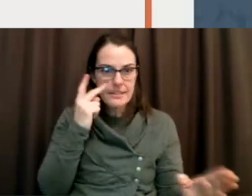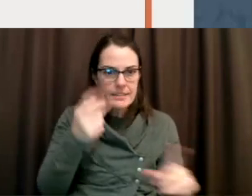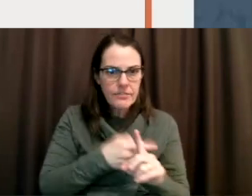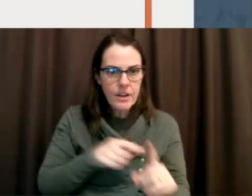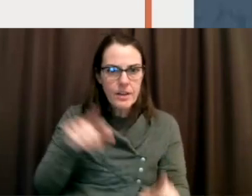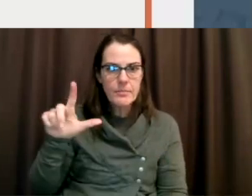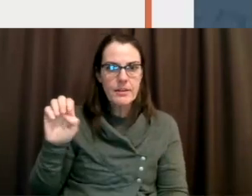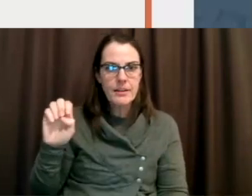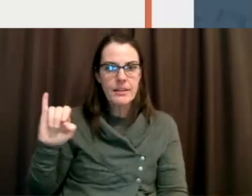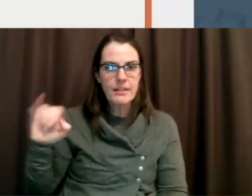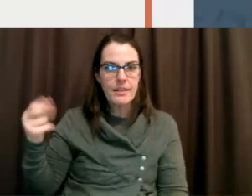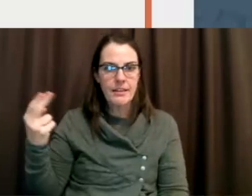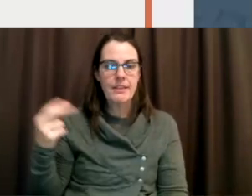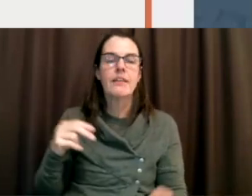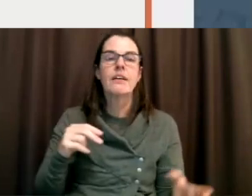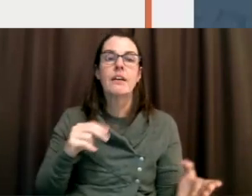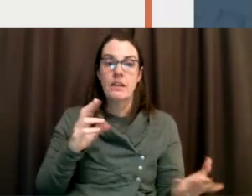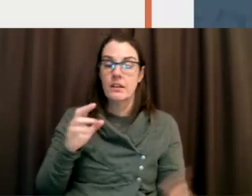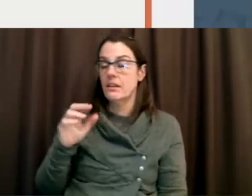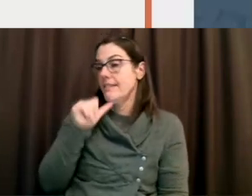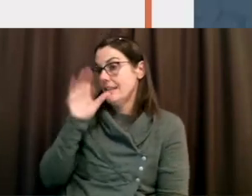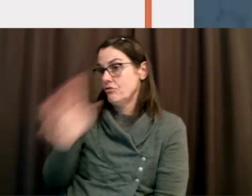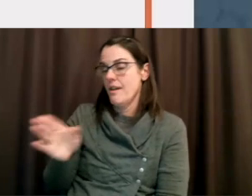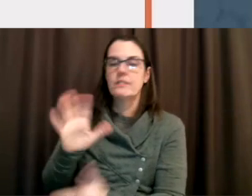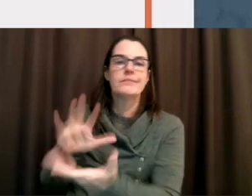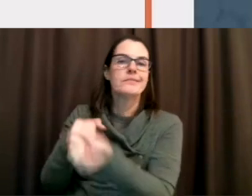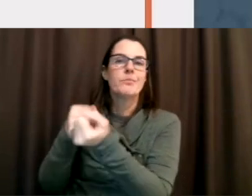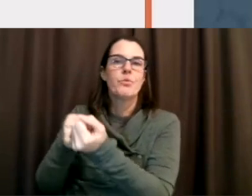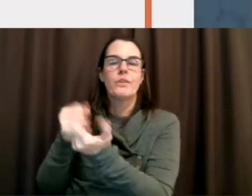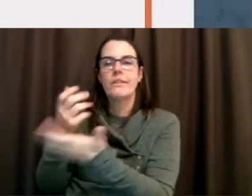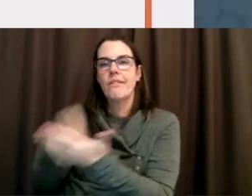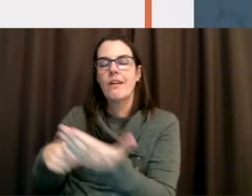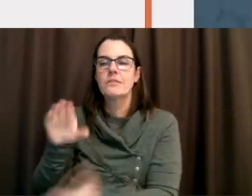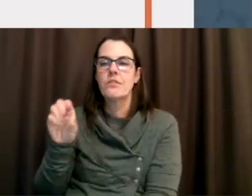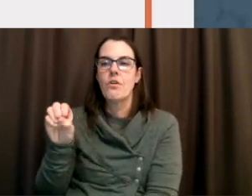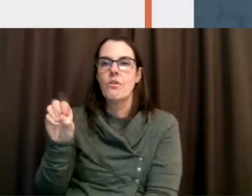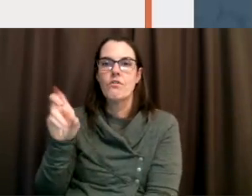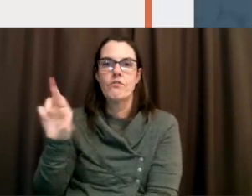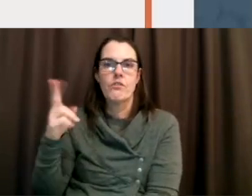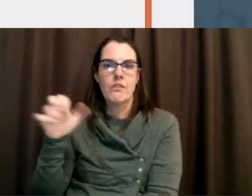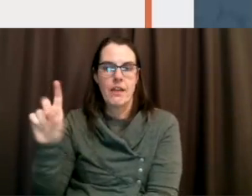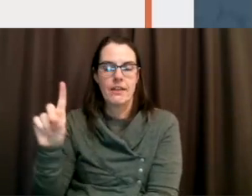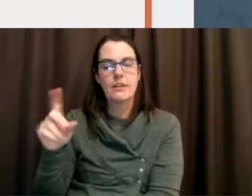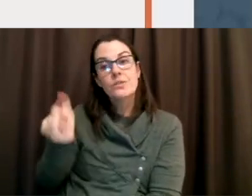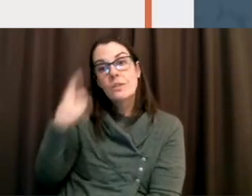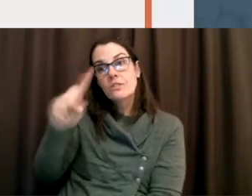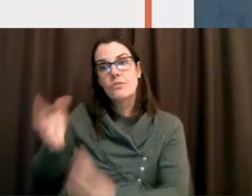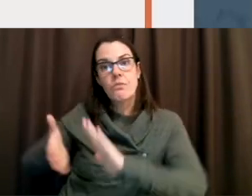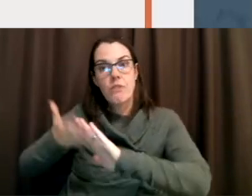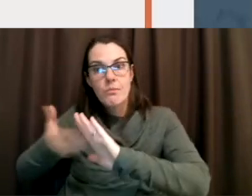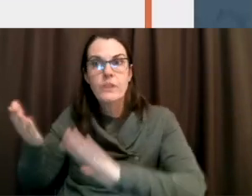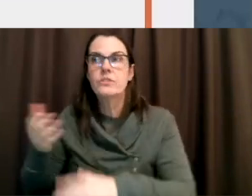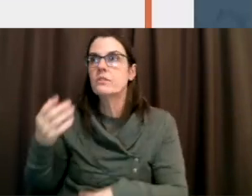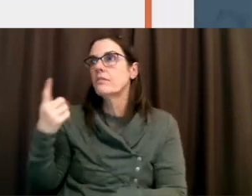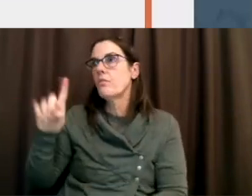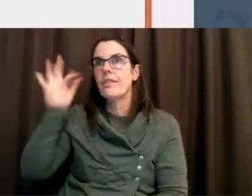Lee, indirect is supporting costs. So yeah, these are overhead costs essentially. So these are necessary to the ongoing operations of an organization,